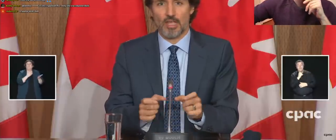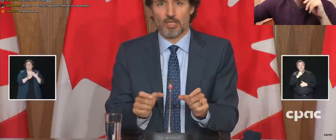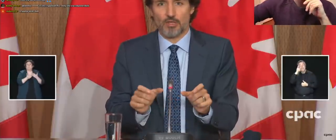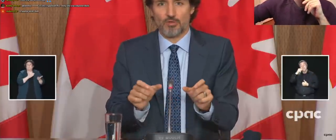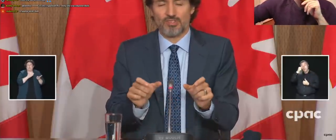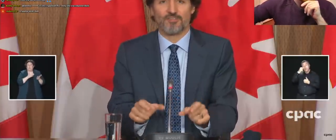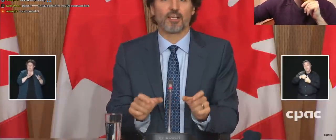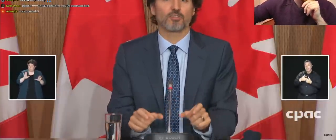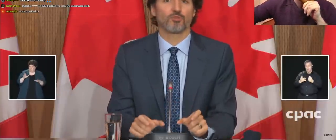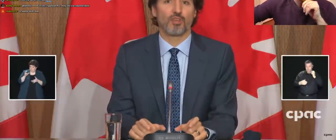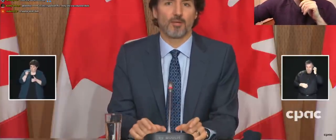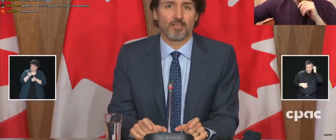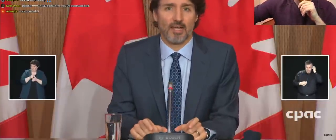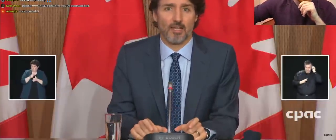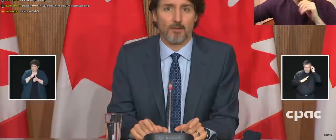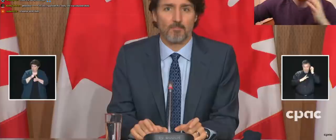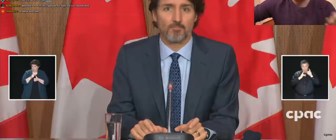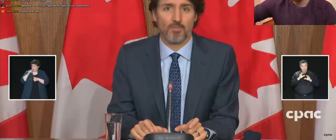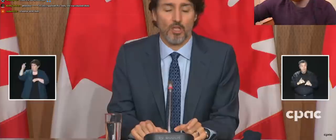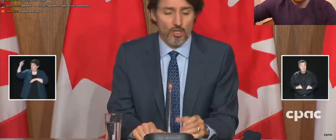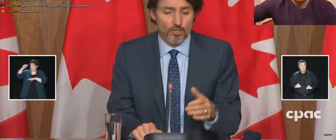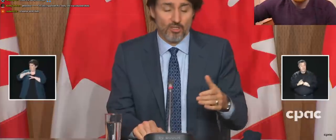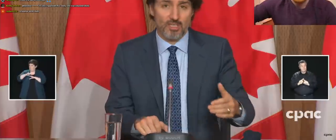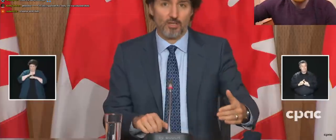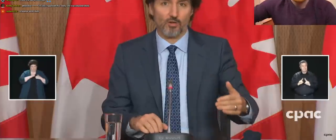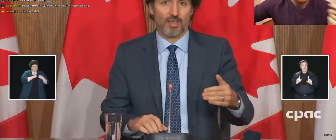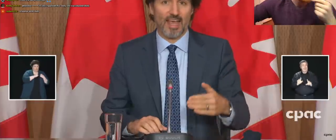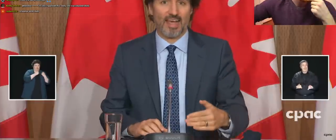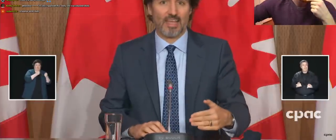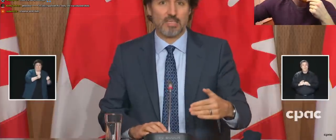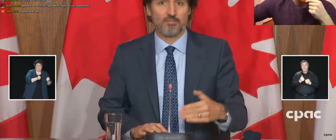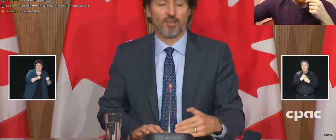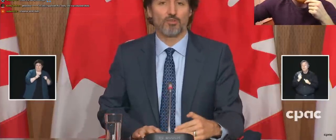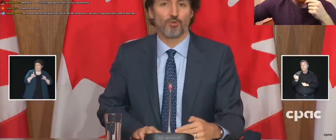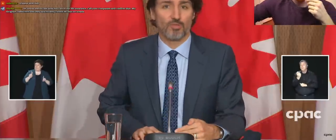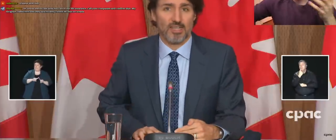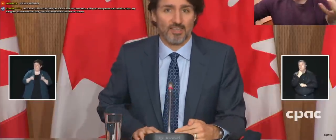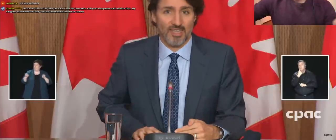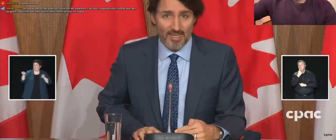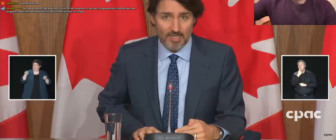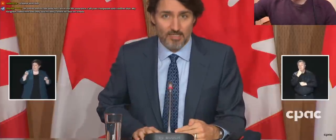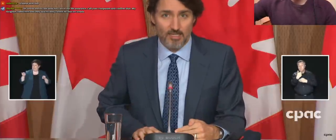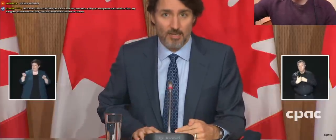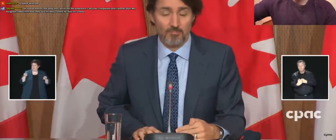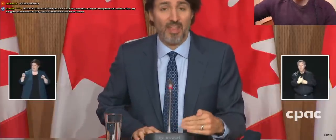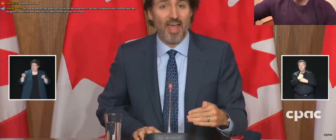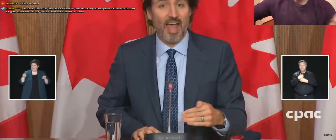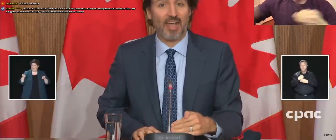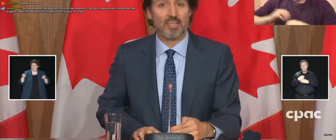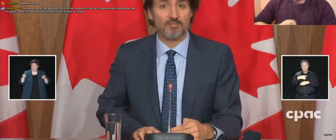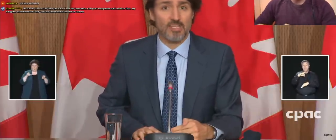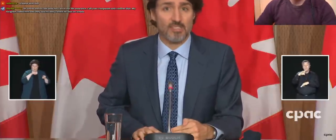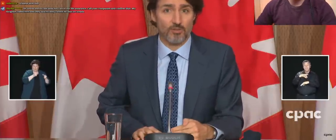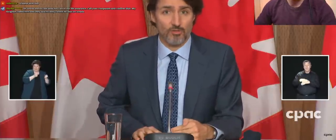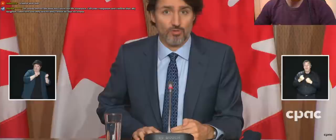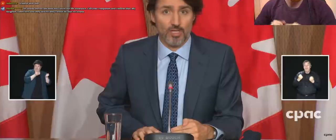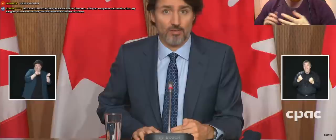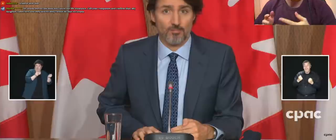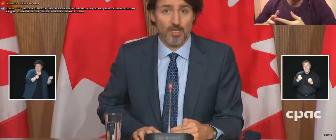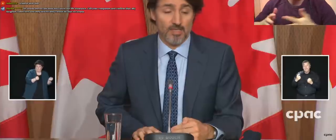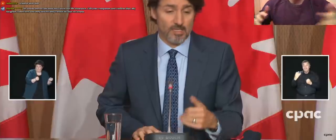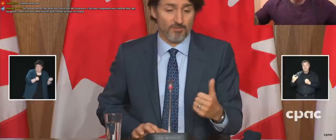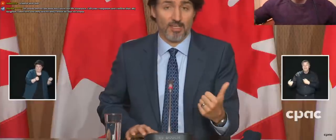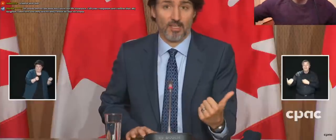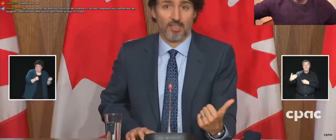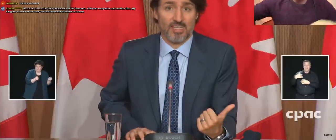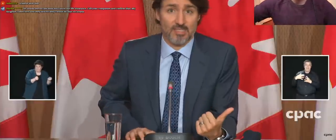Nice, Wendy, did your taxes yesterday? Good to get it done. Reminder, anyone who hasn't done it, tax deadlines today. Lots of people were calling on the